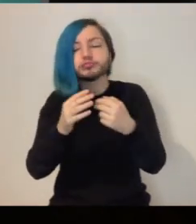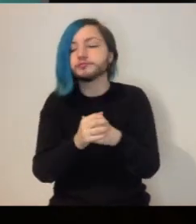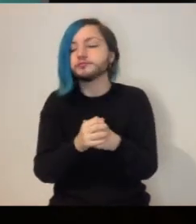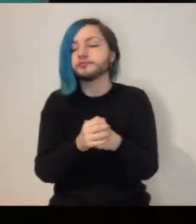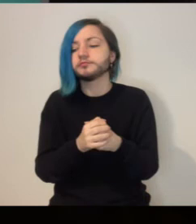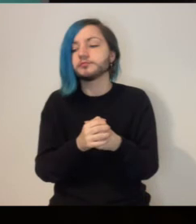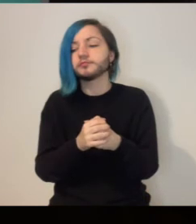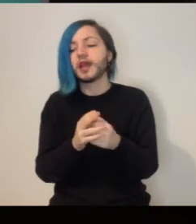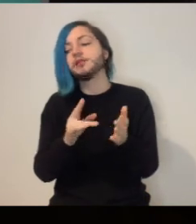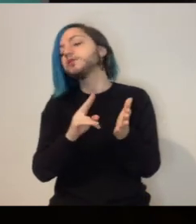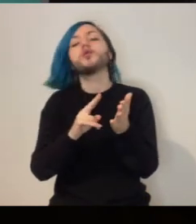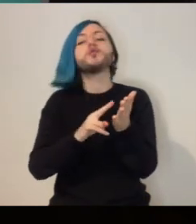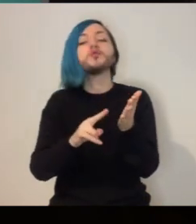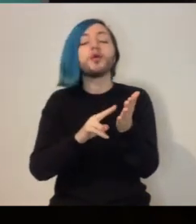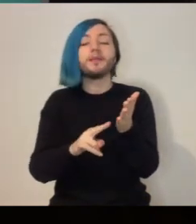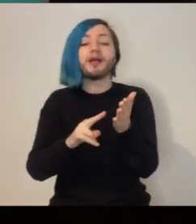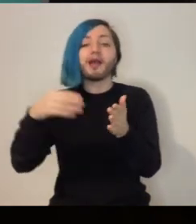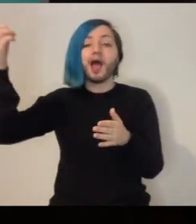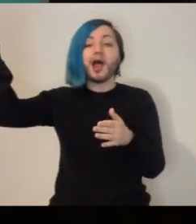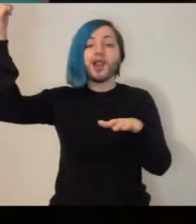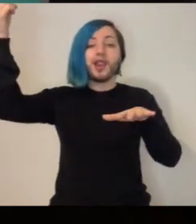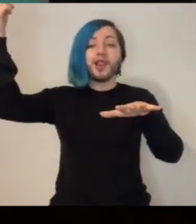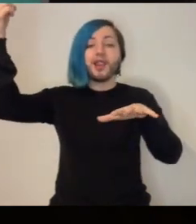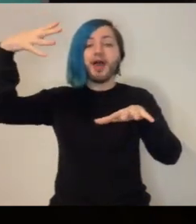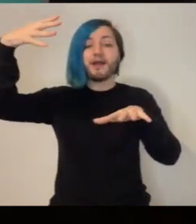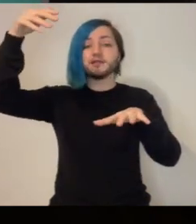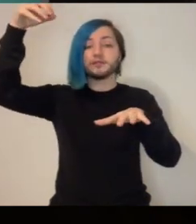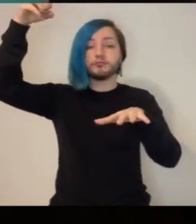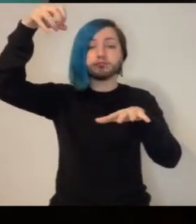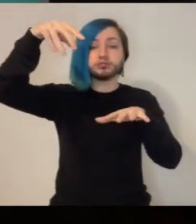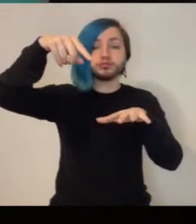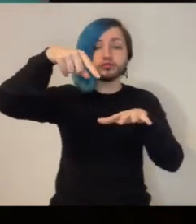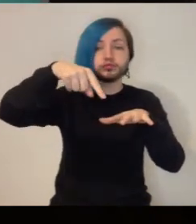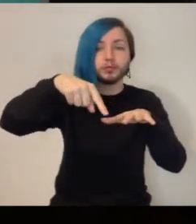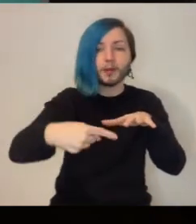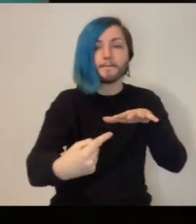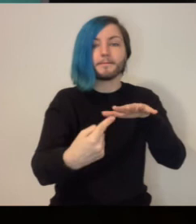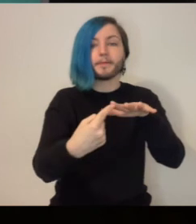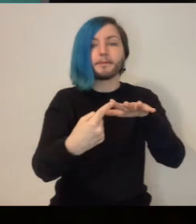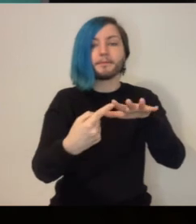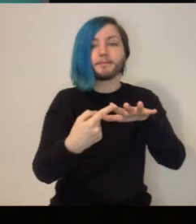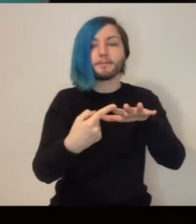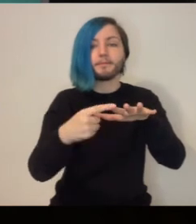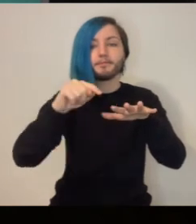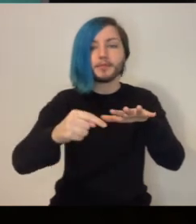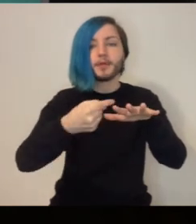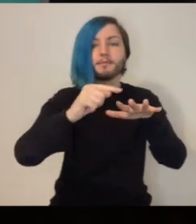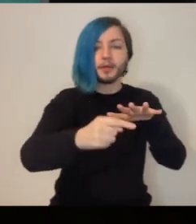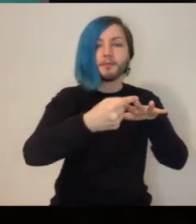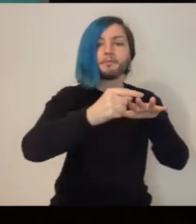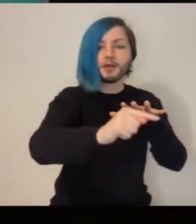And generally you'll find light bounces off the paper, or what you're resting on, onto the finger, so you get this highlight